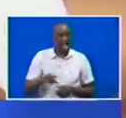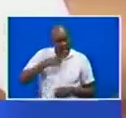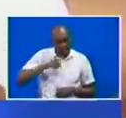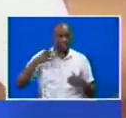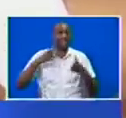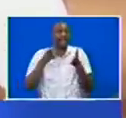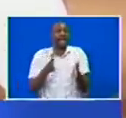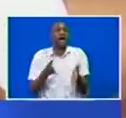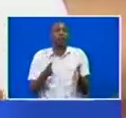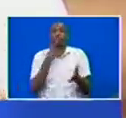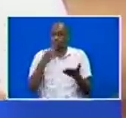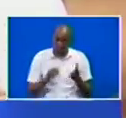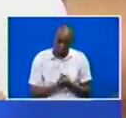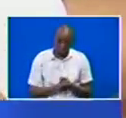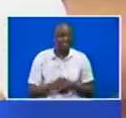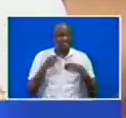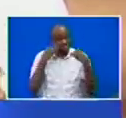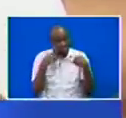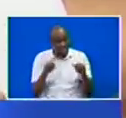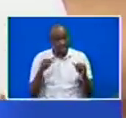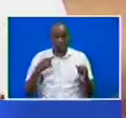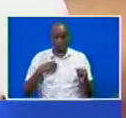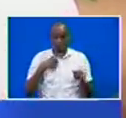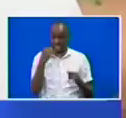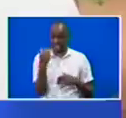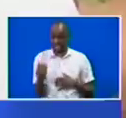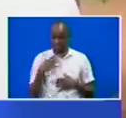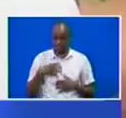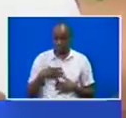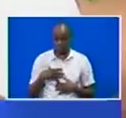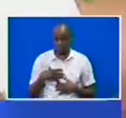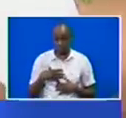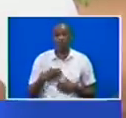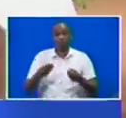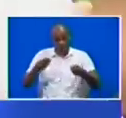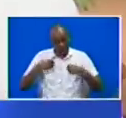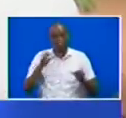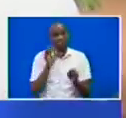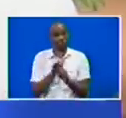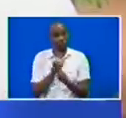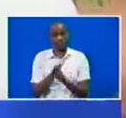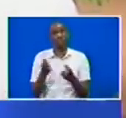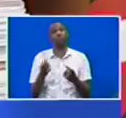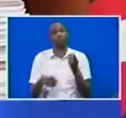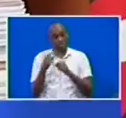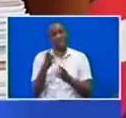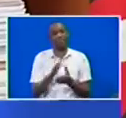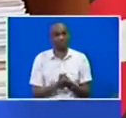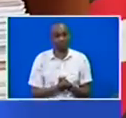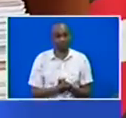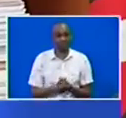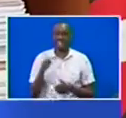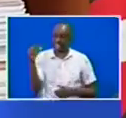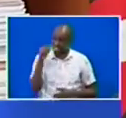now try and take advantage of our numbers to give us a majority in all those contests. In